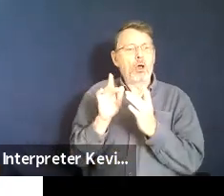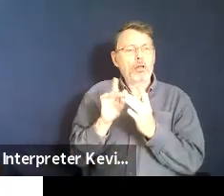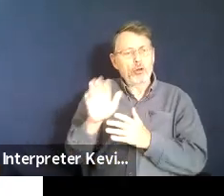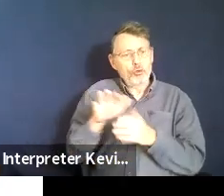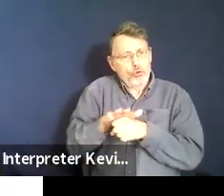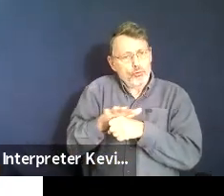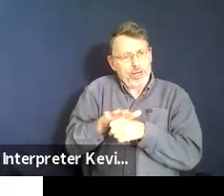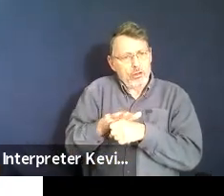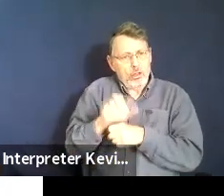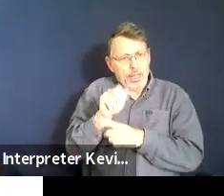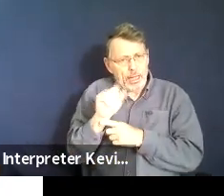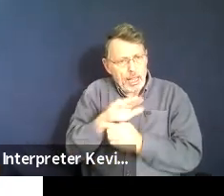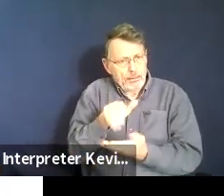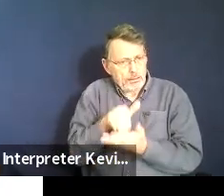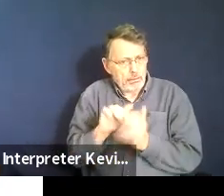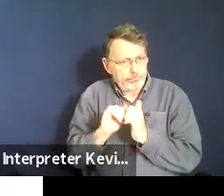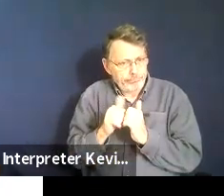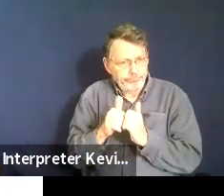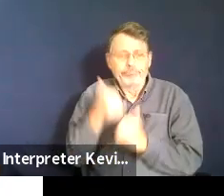ADA center by dialing